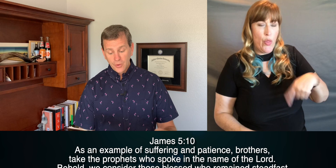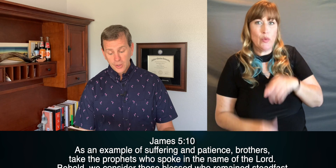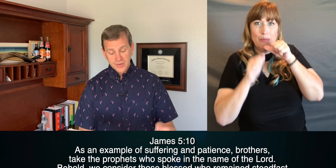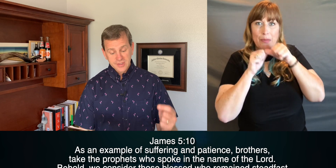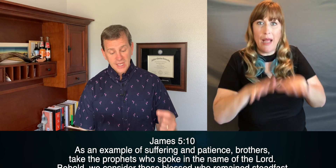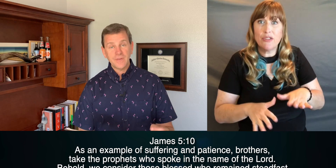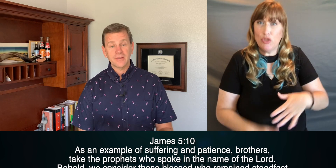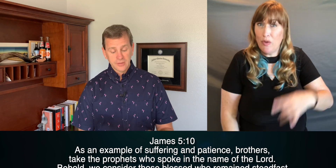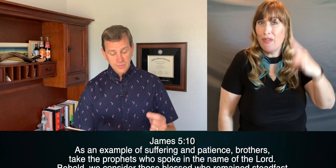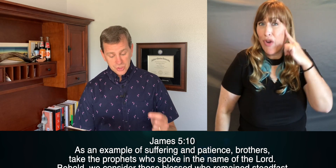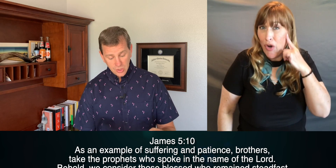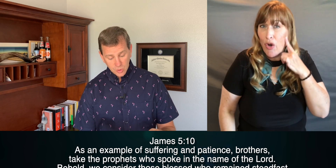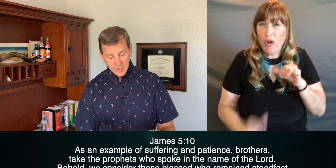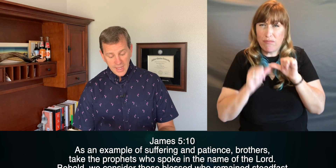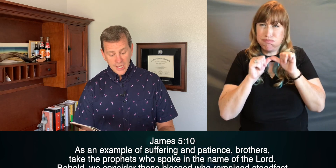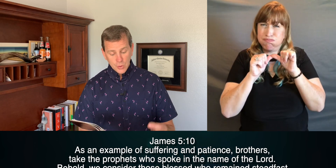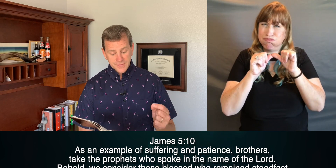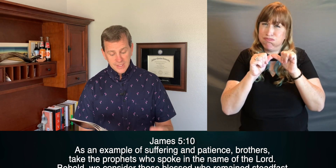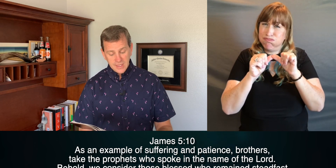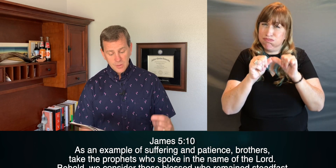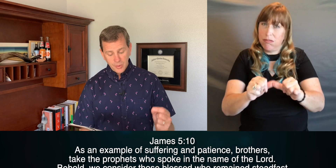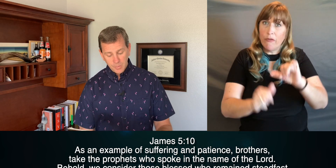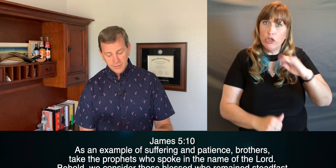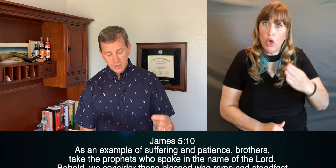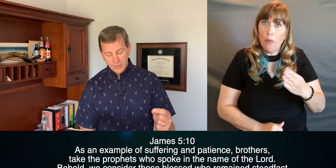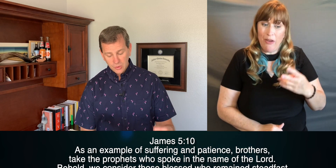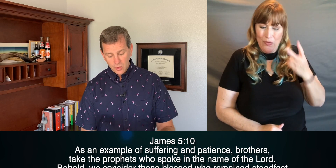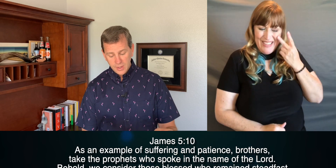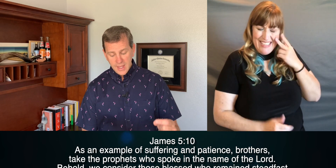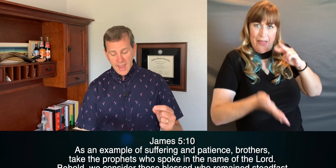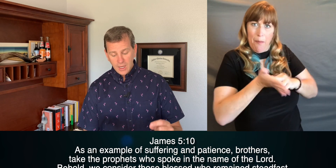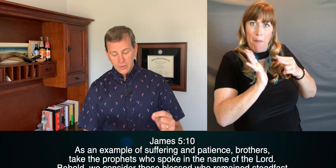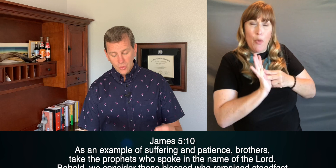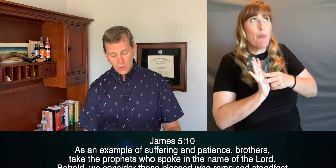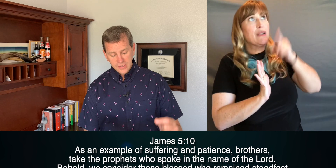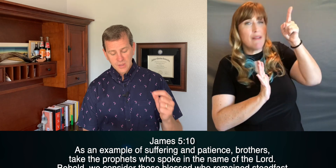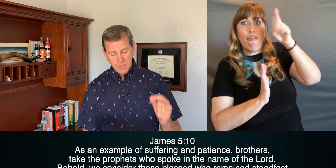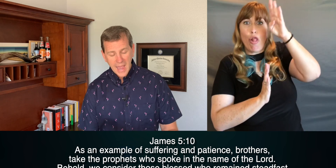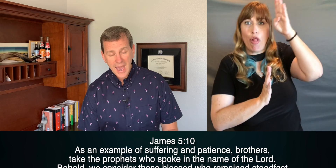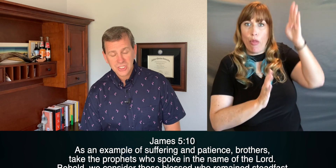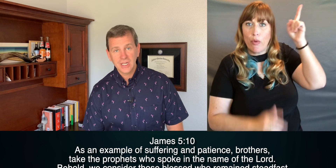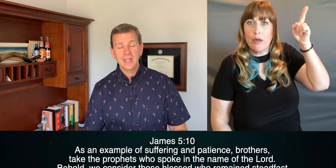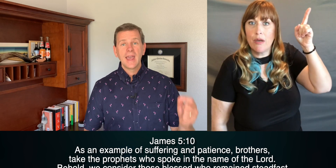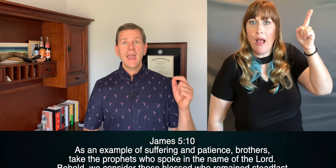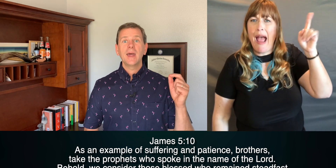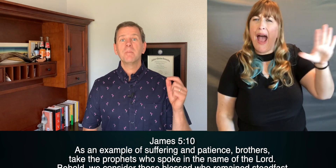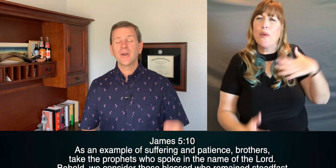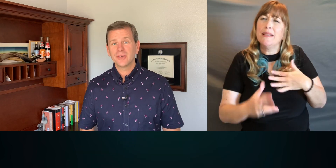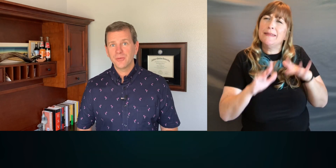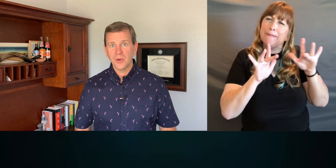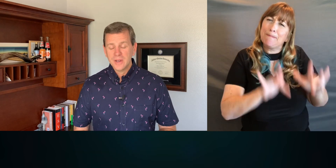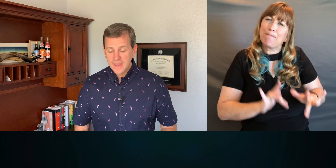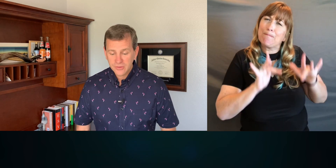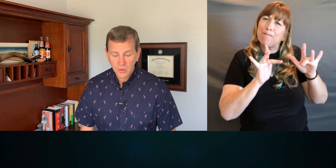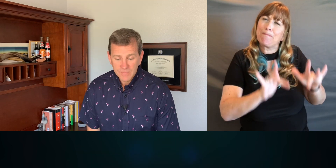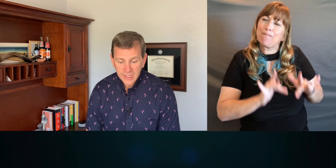You have heard of the steadfastness of Job, and you have seen the purpose of the Lord, how the Lord is compassionate and